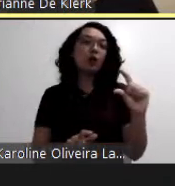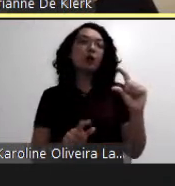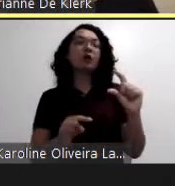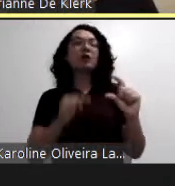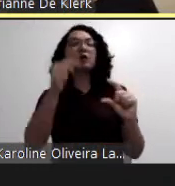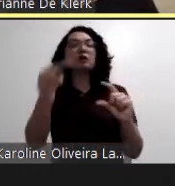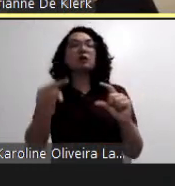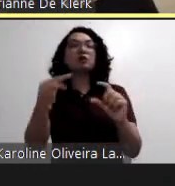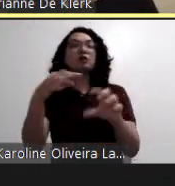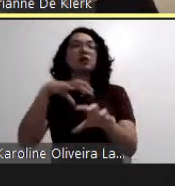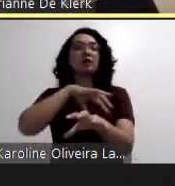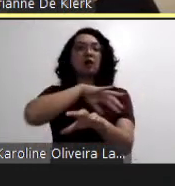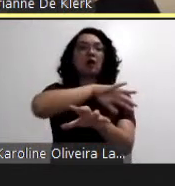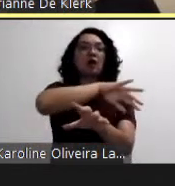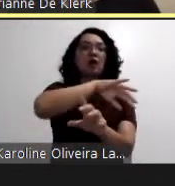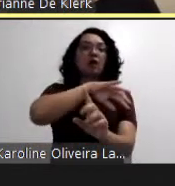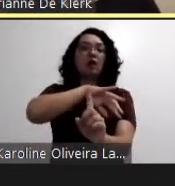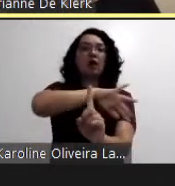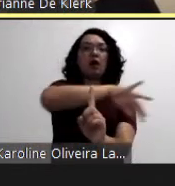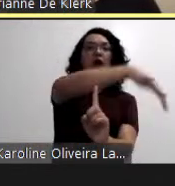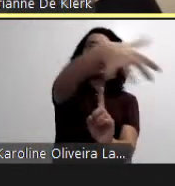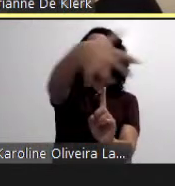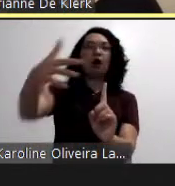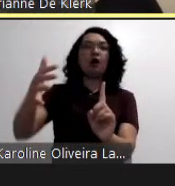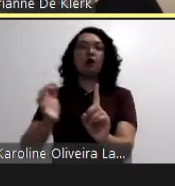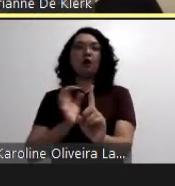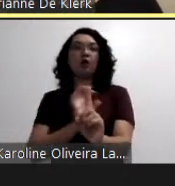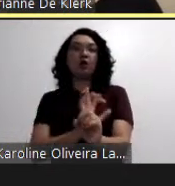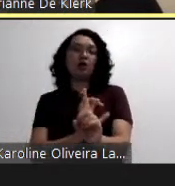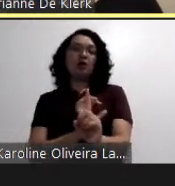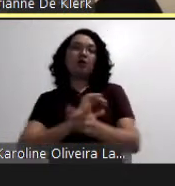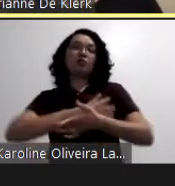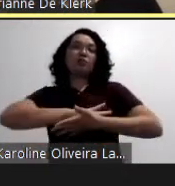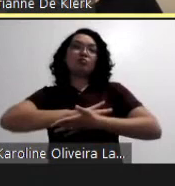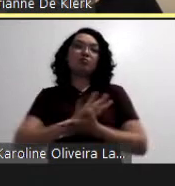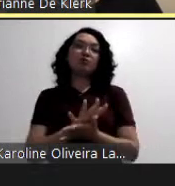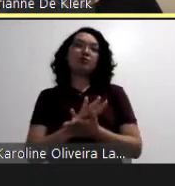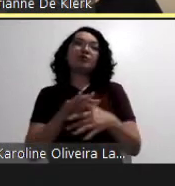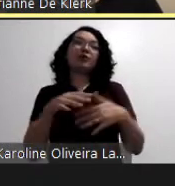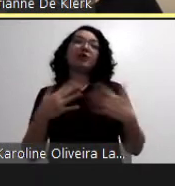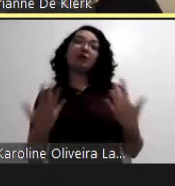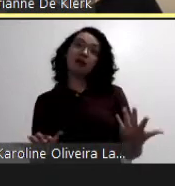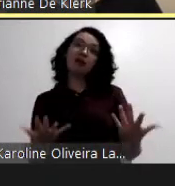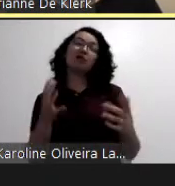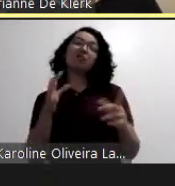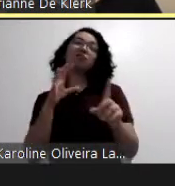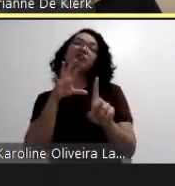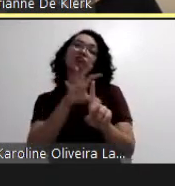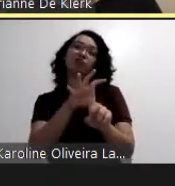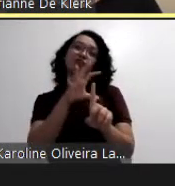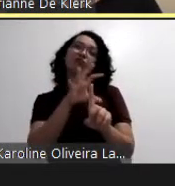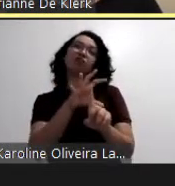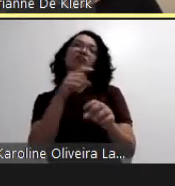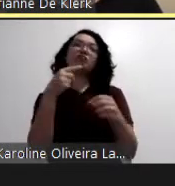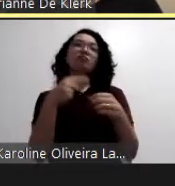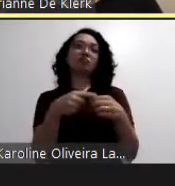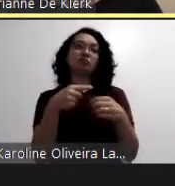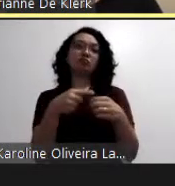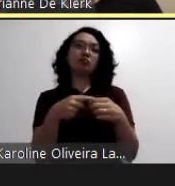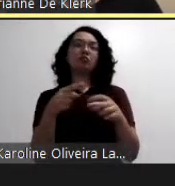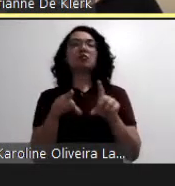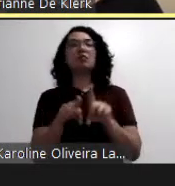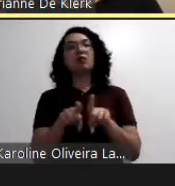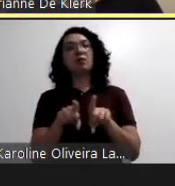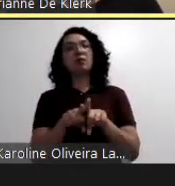seen in the fabric today. Of Kruger Square, only a tower housing block meant for white middle-class people was